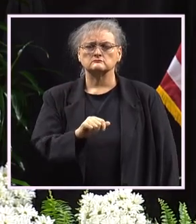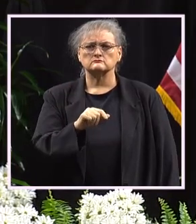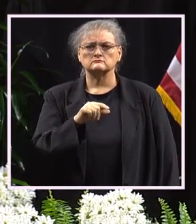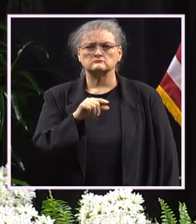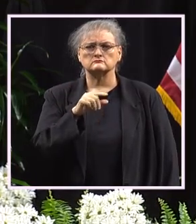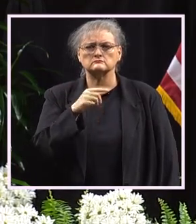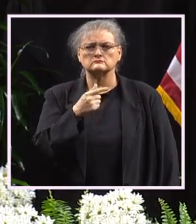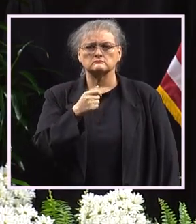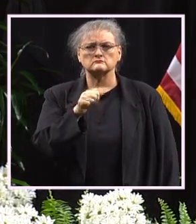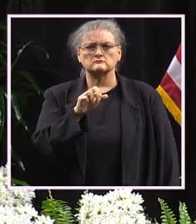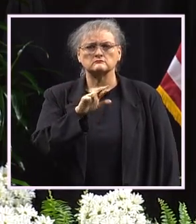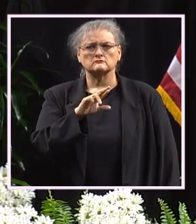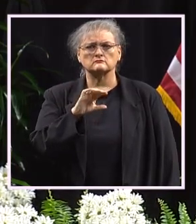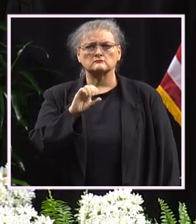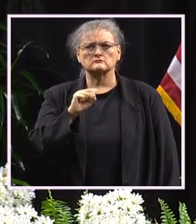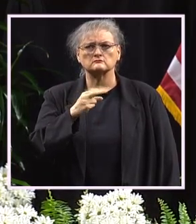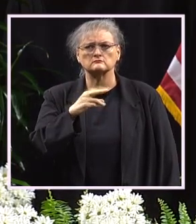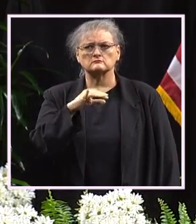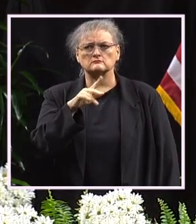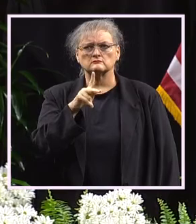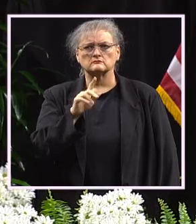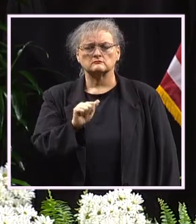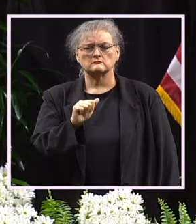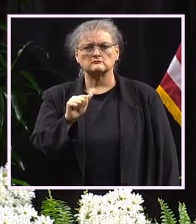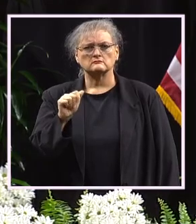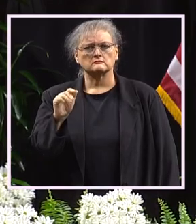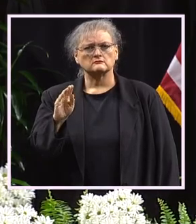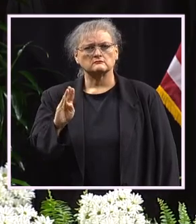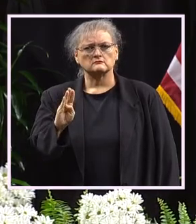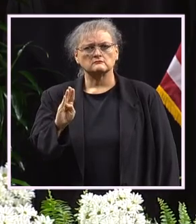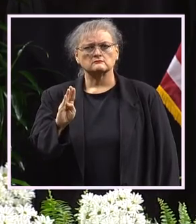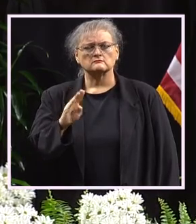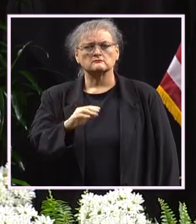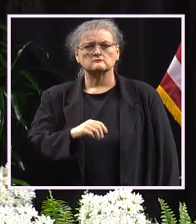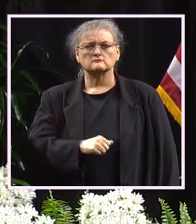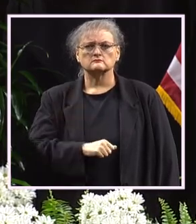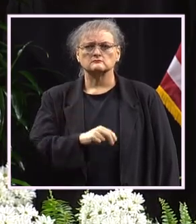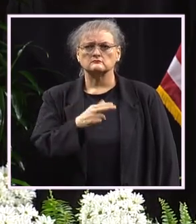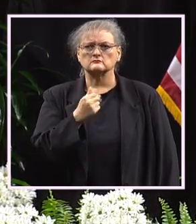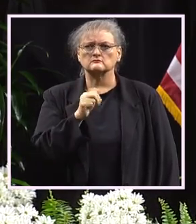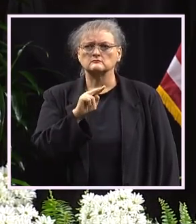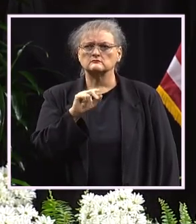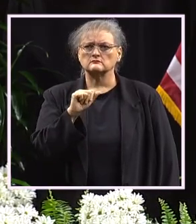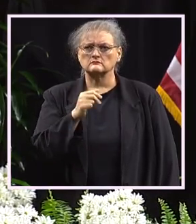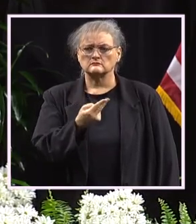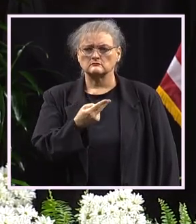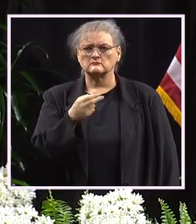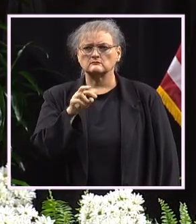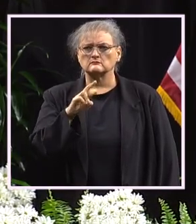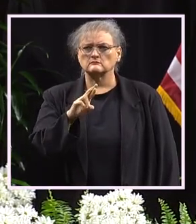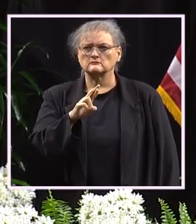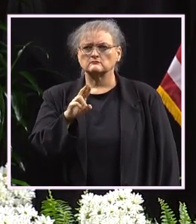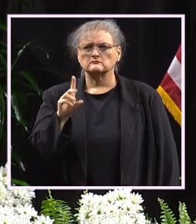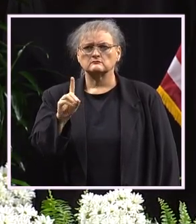Darshika Jagera, magna cum laude. Hannah Renee Dubose.